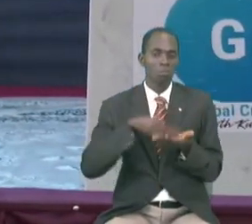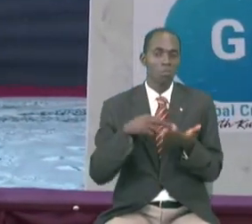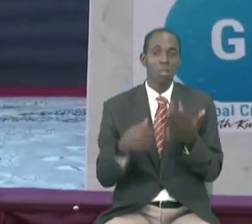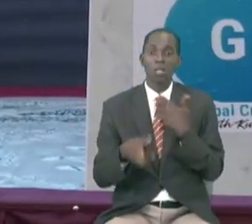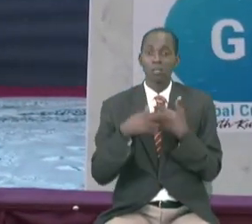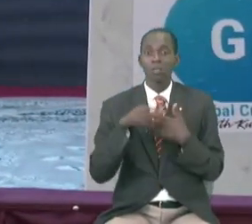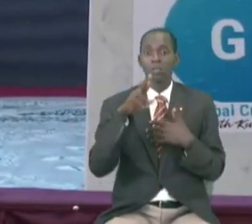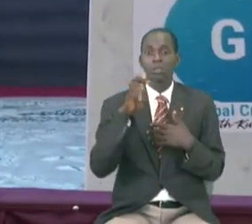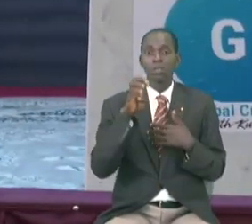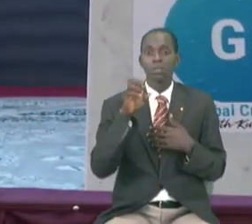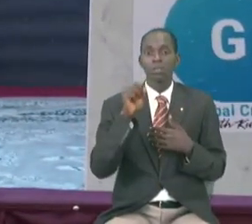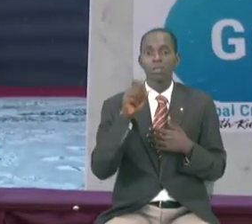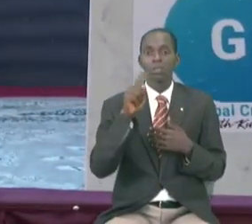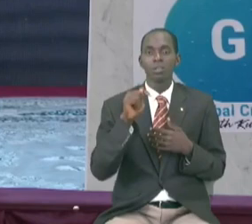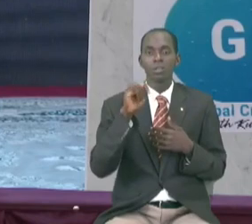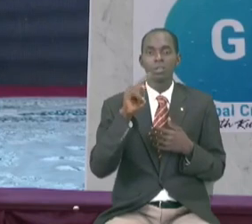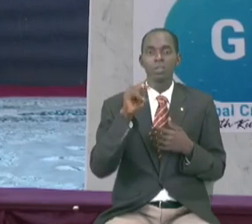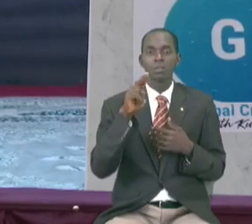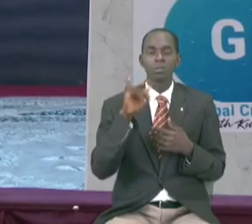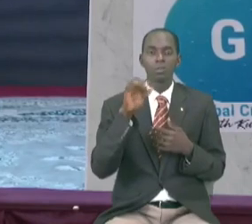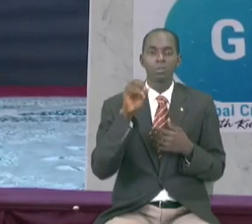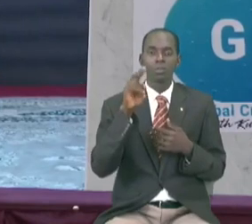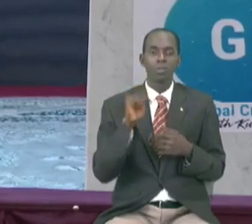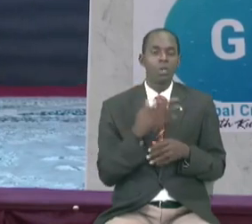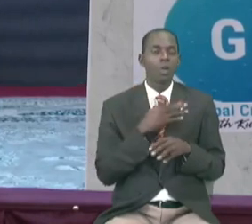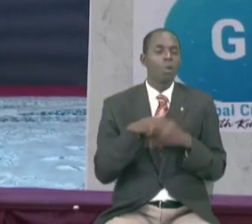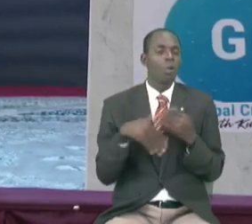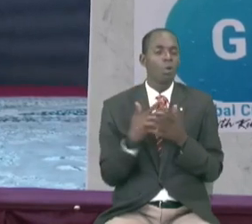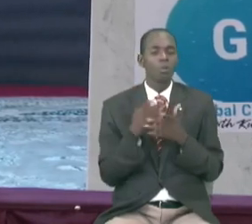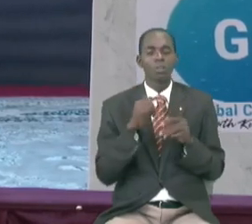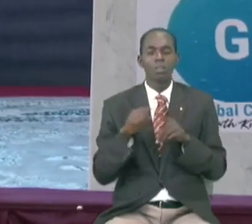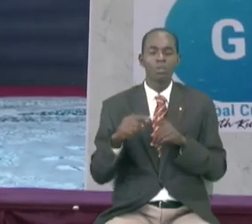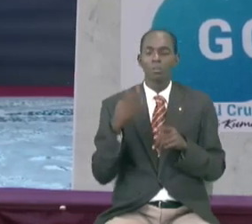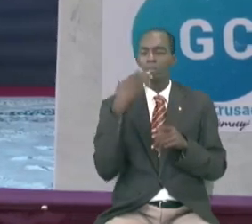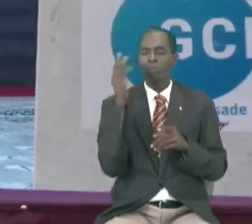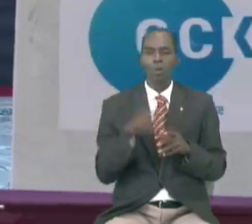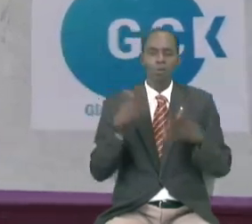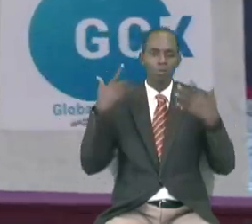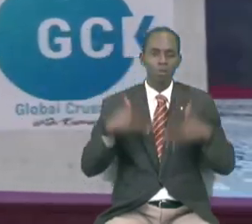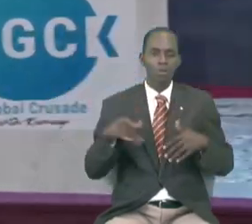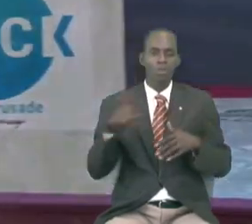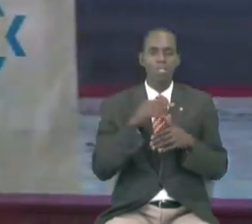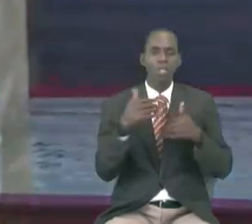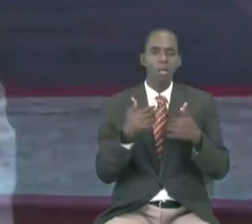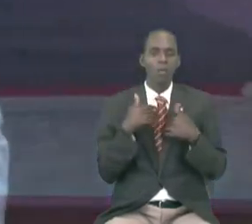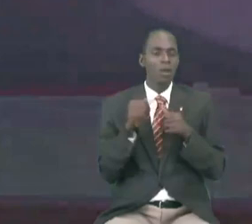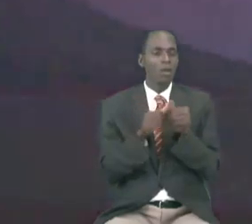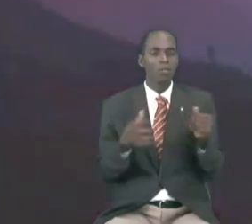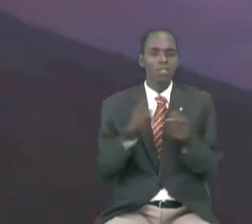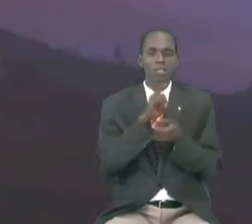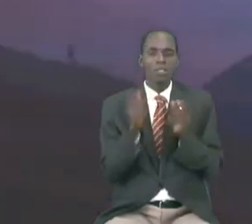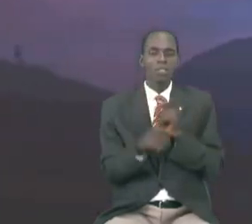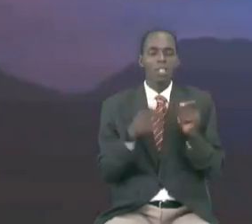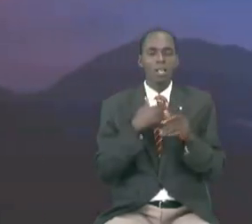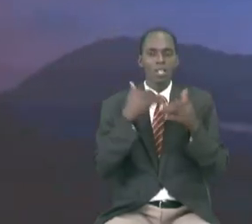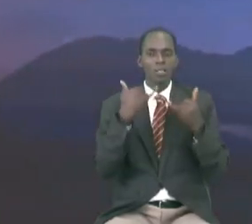everything changed, and now they were like real children of God, saved and sanctified, and holy and purified. But because it's